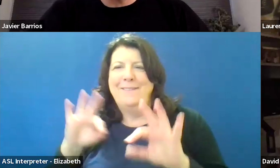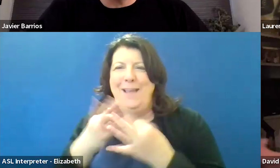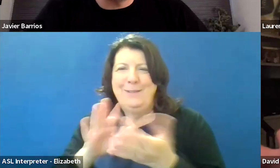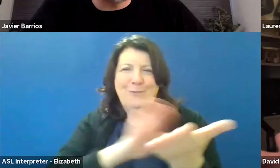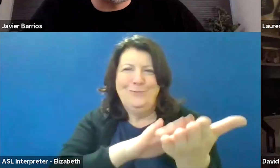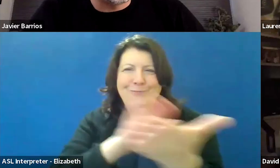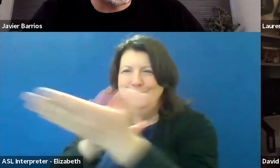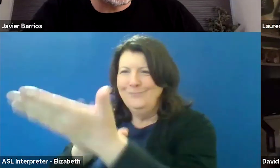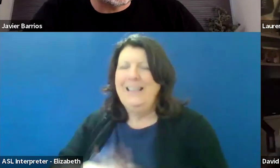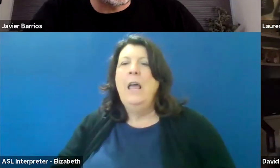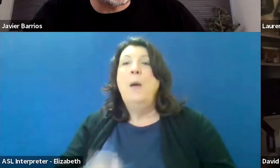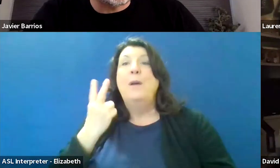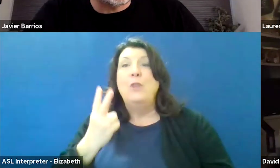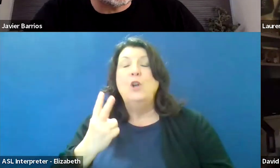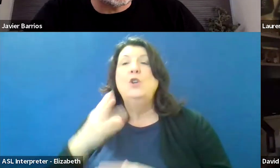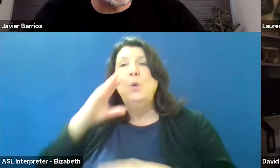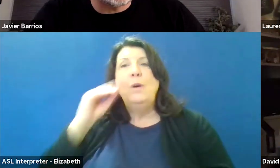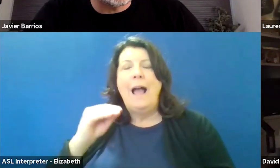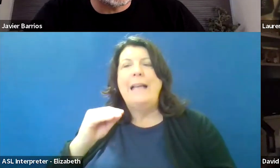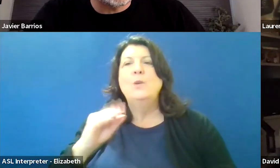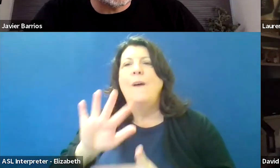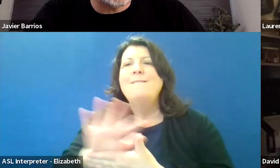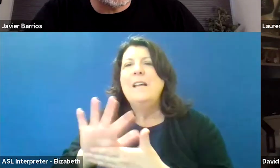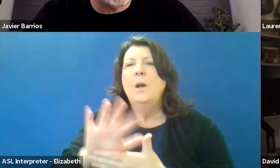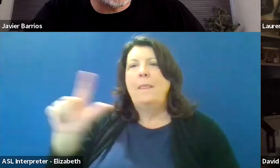couple of guys who are effectively film librarians at a place called